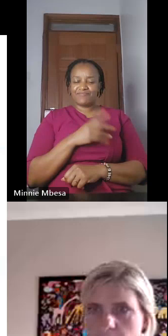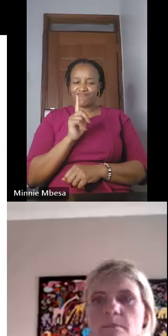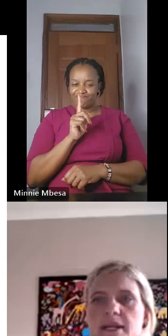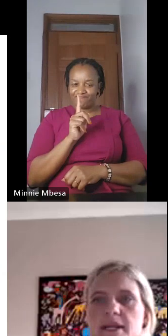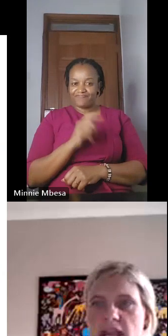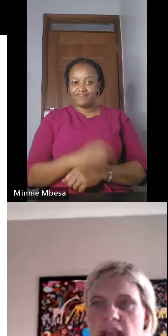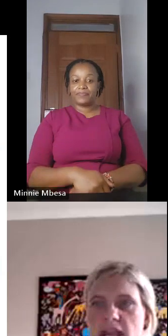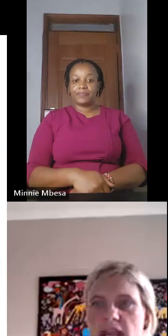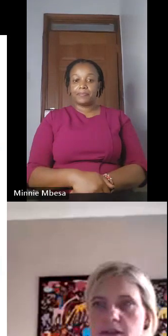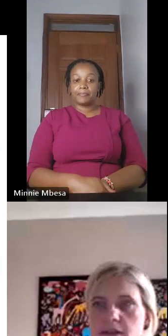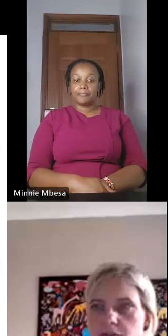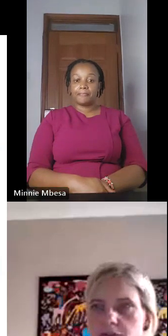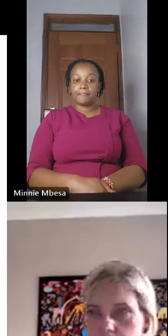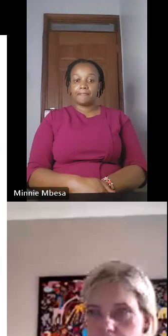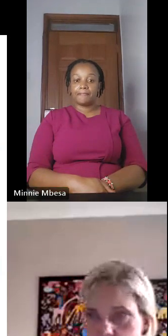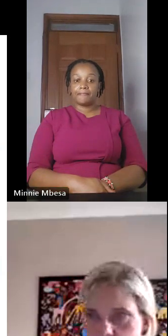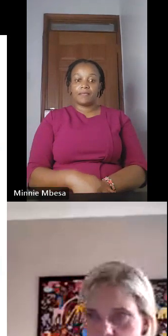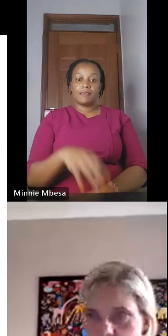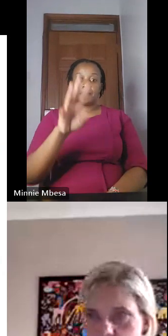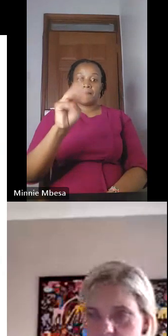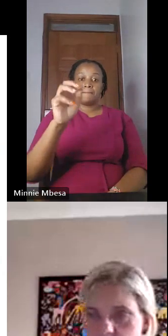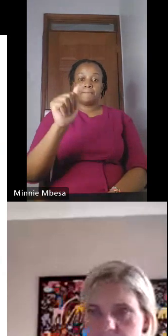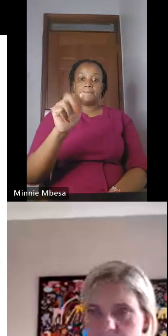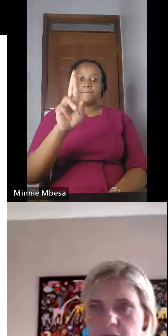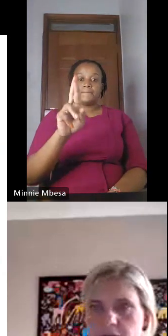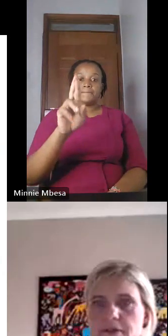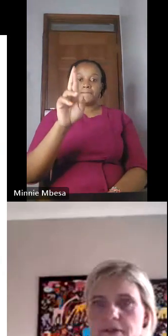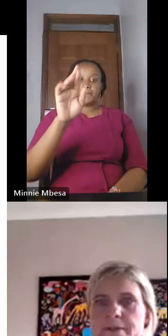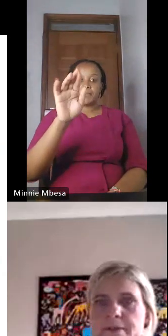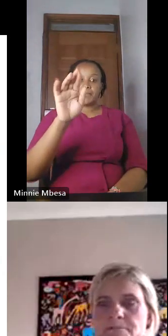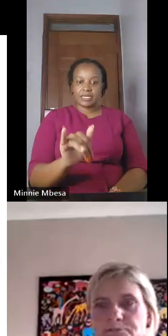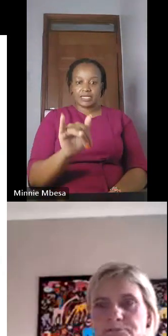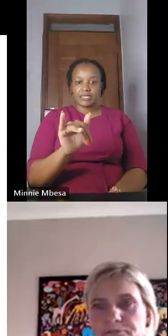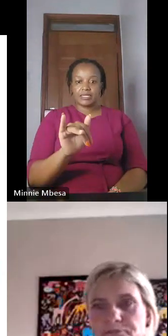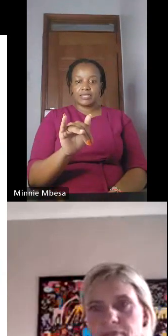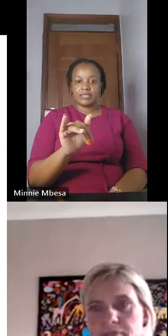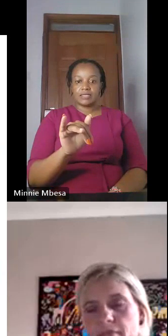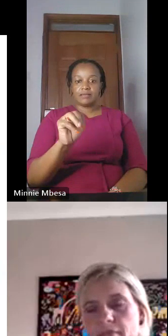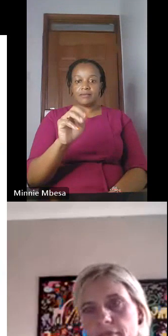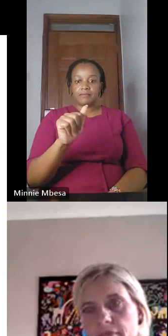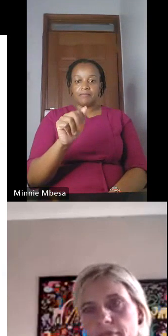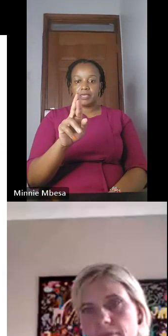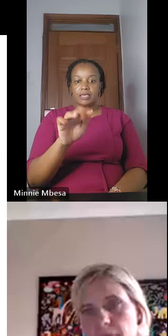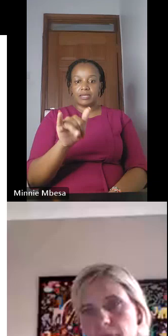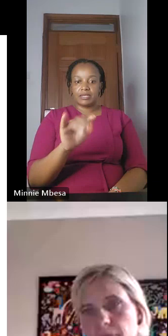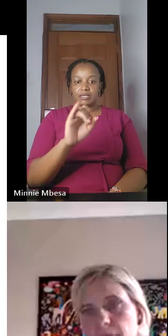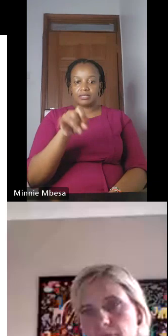Okay. Mary Jane, can you go ahead? I'm going to allow your microphone.